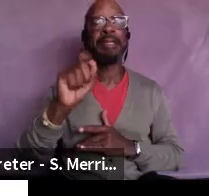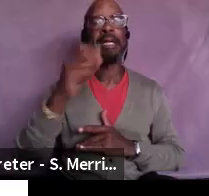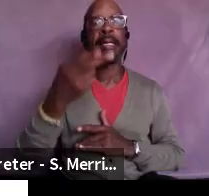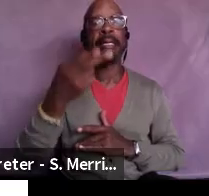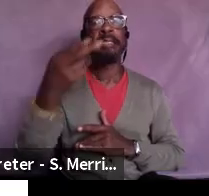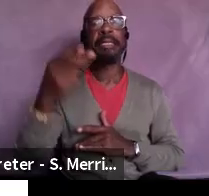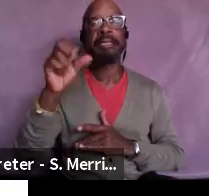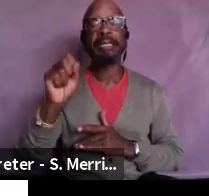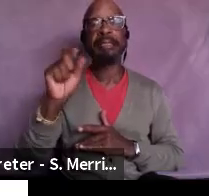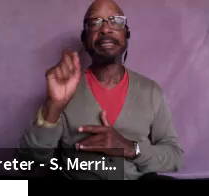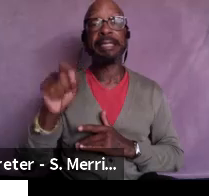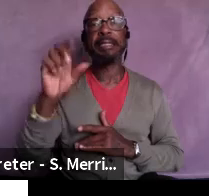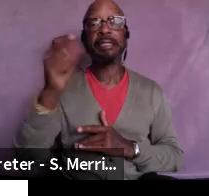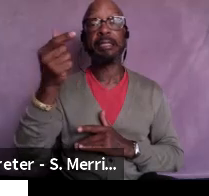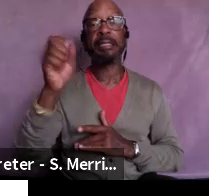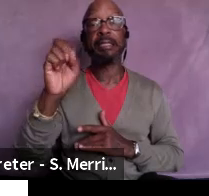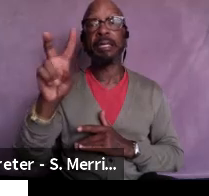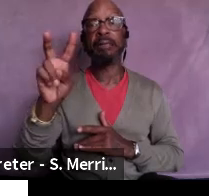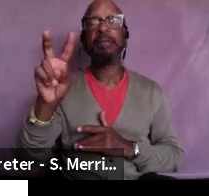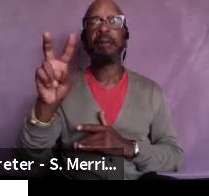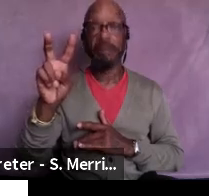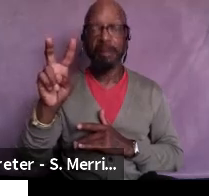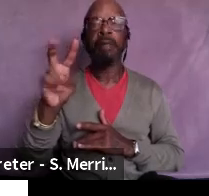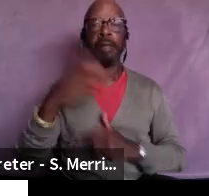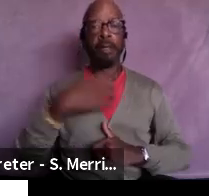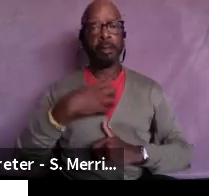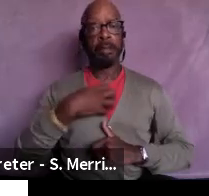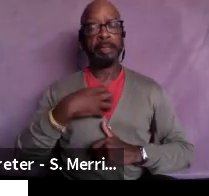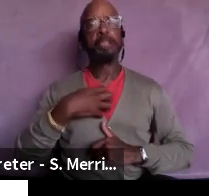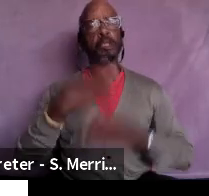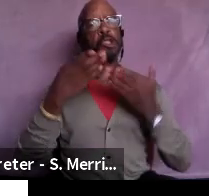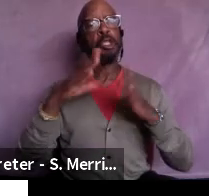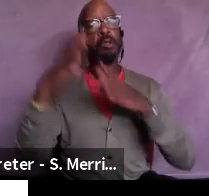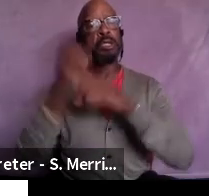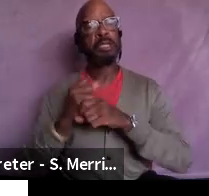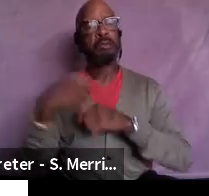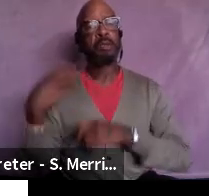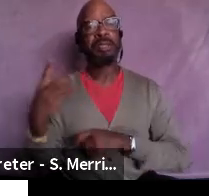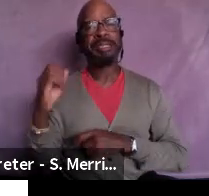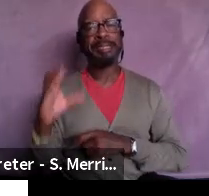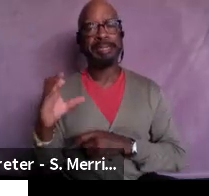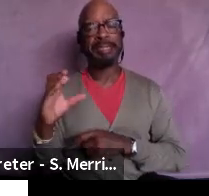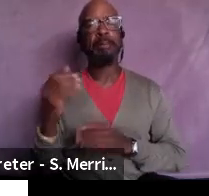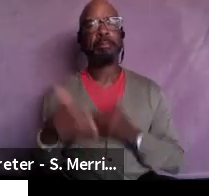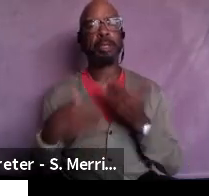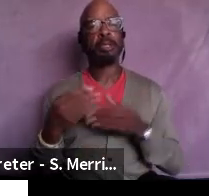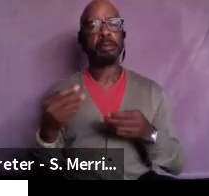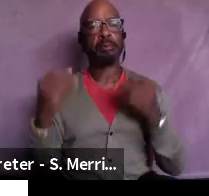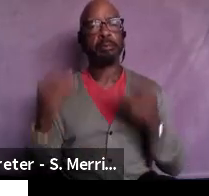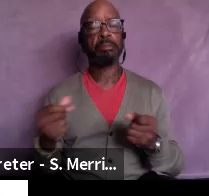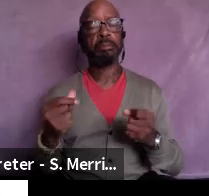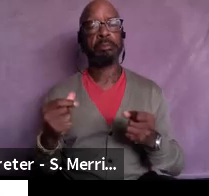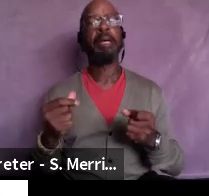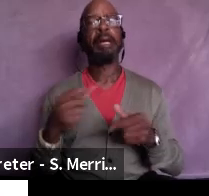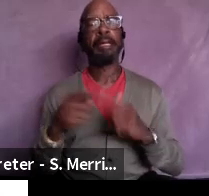ocrportal.hhs.gov. Complaints are generally received in Washington, processed preliminarily, and then sent out